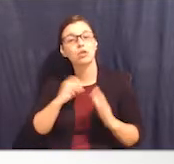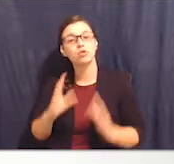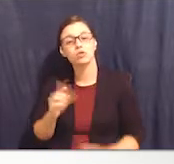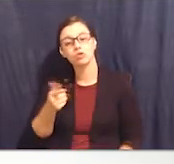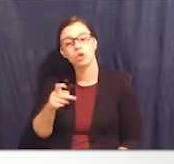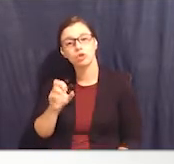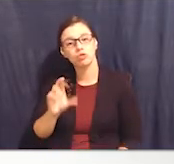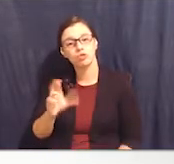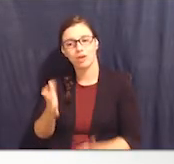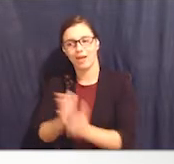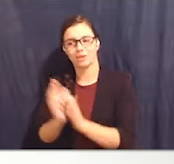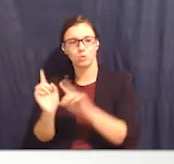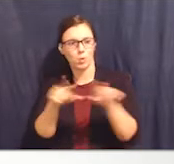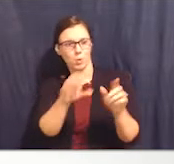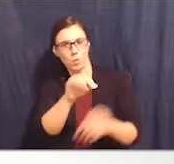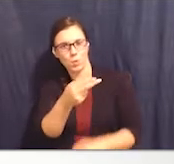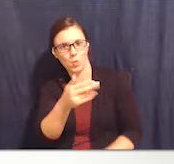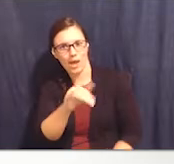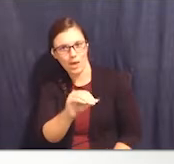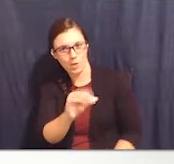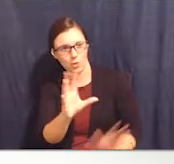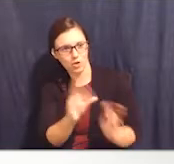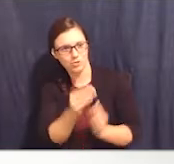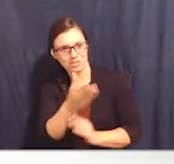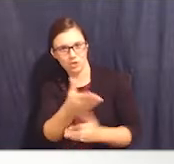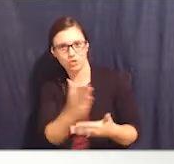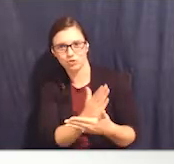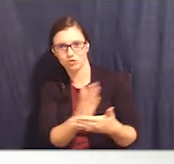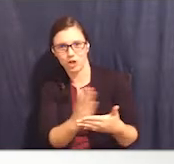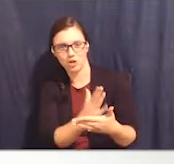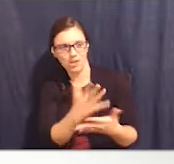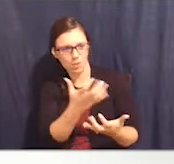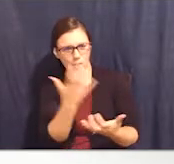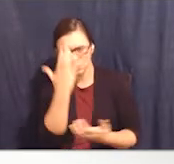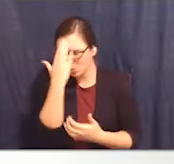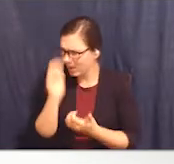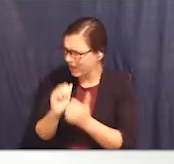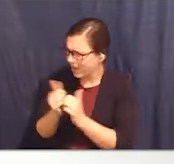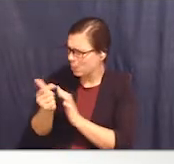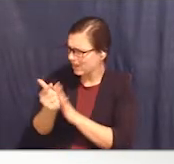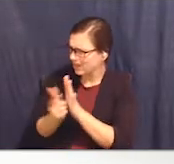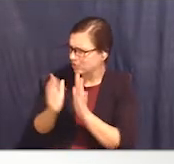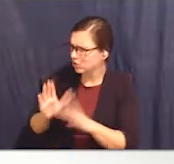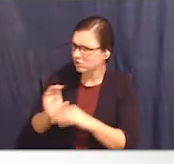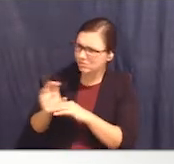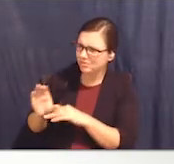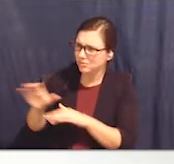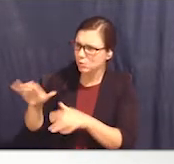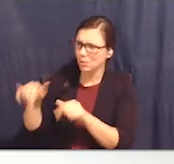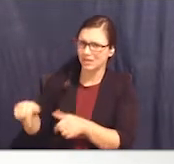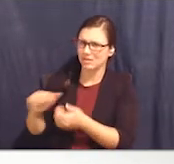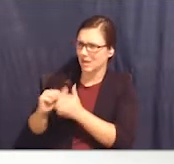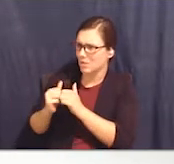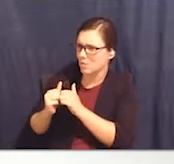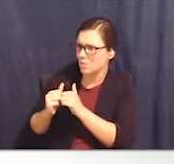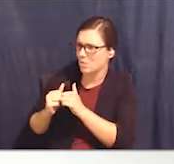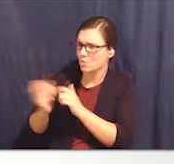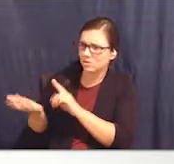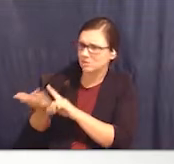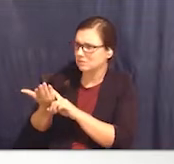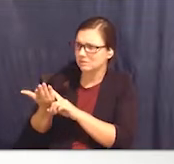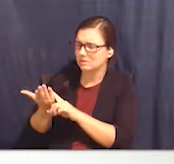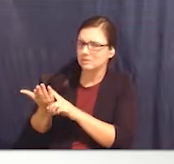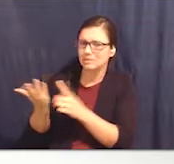application be completed by the program, so students can get financial aid. That's all Title IV dollars coming